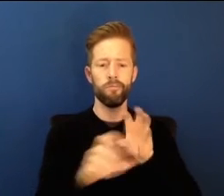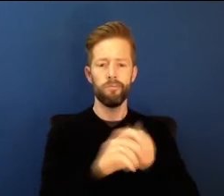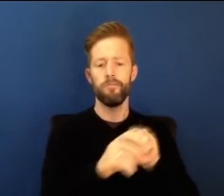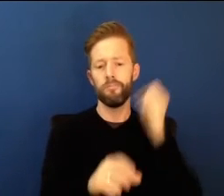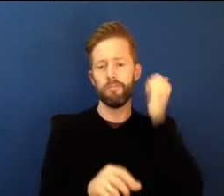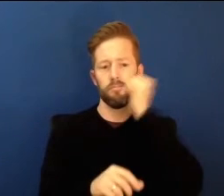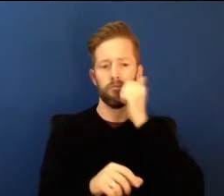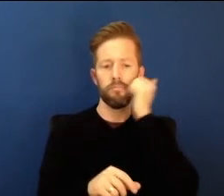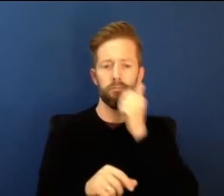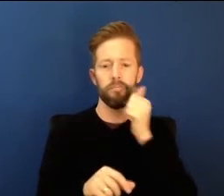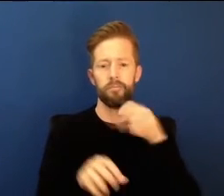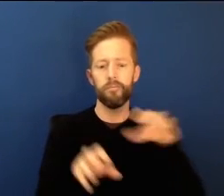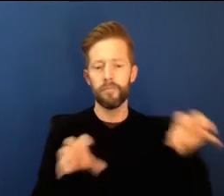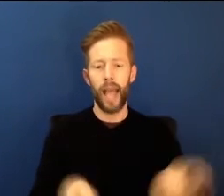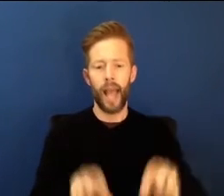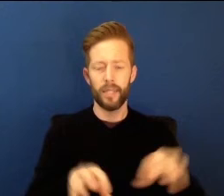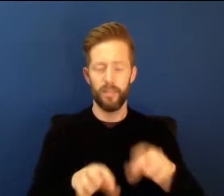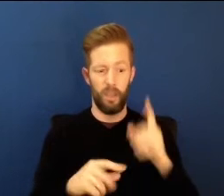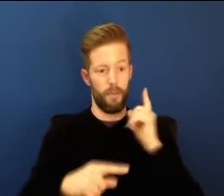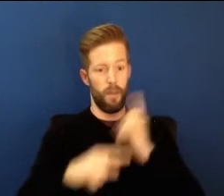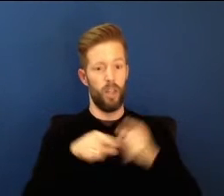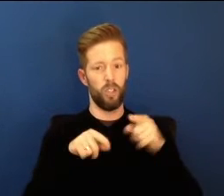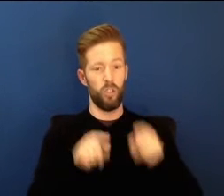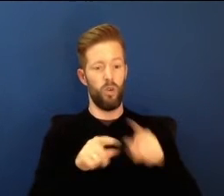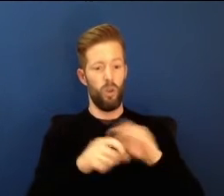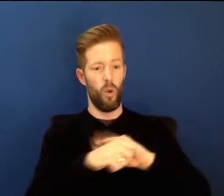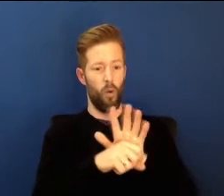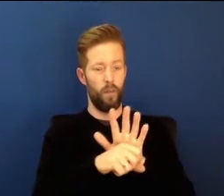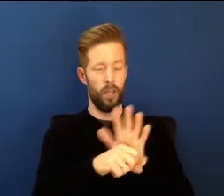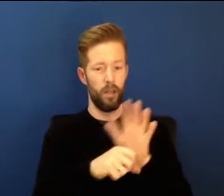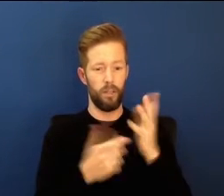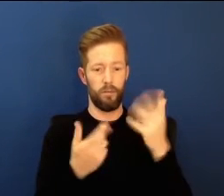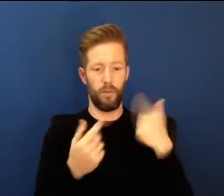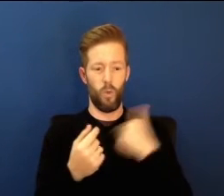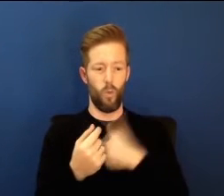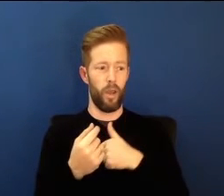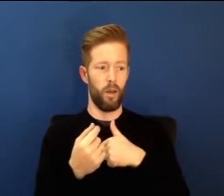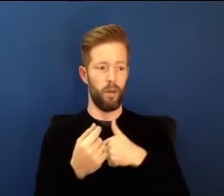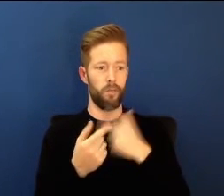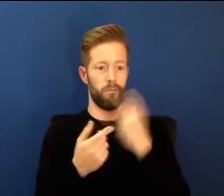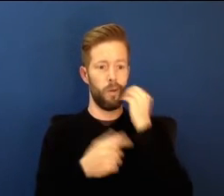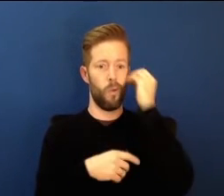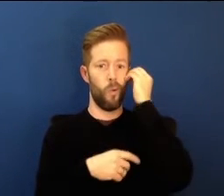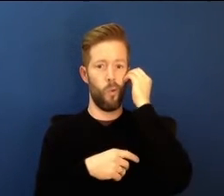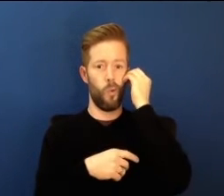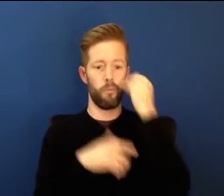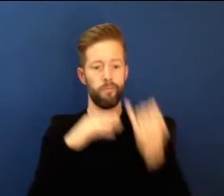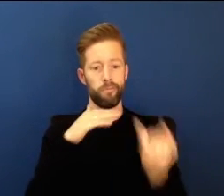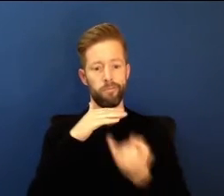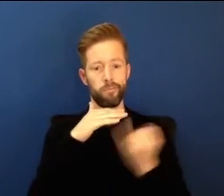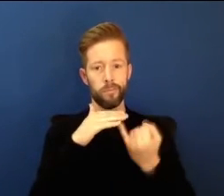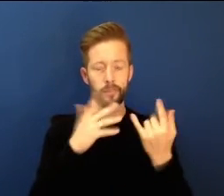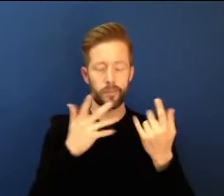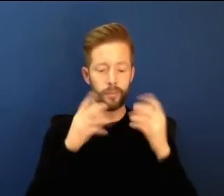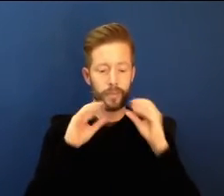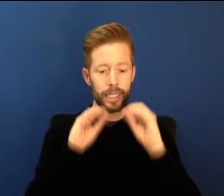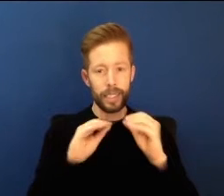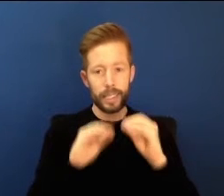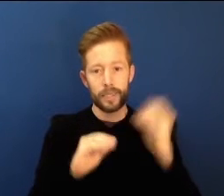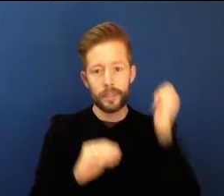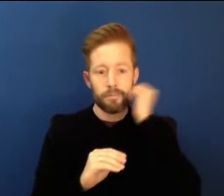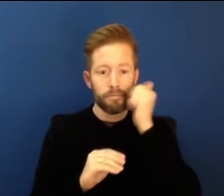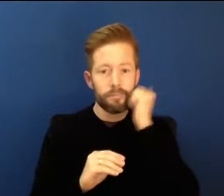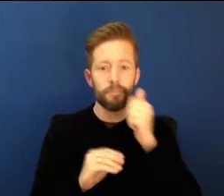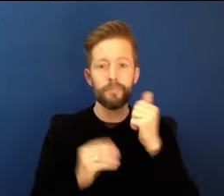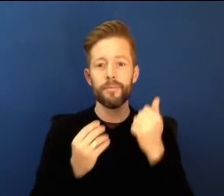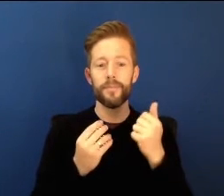key, especially in our current era of COVID-19, where we're at home hoping to teach every